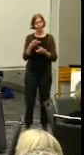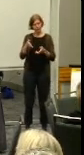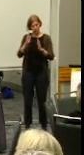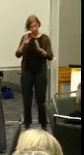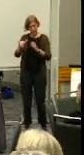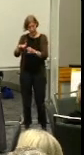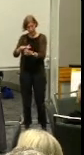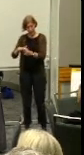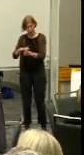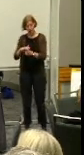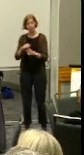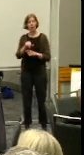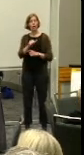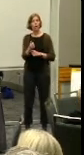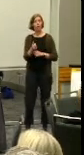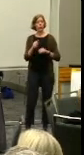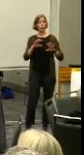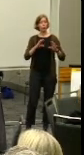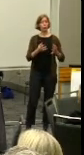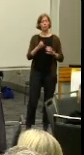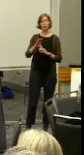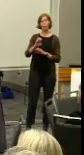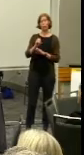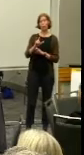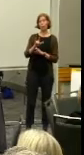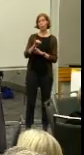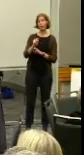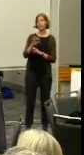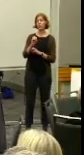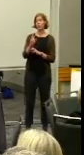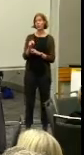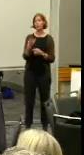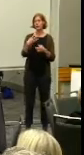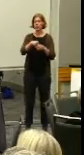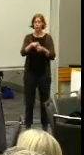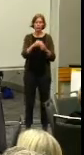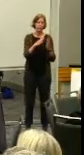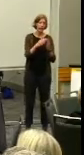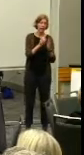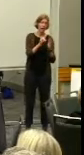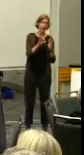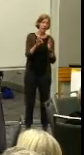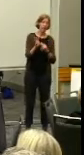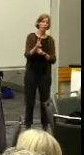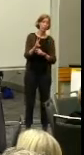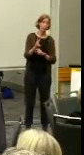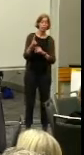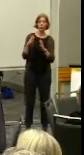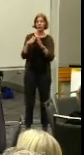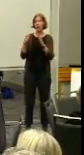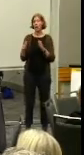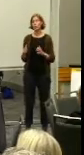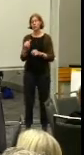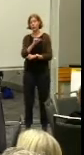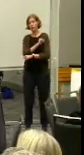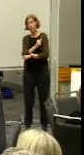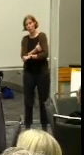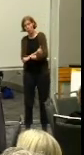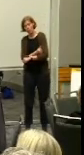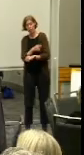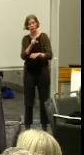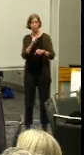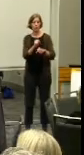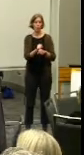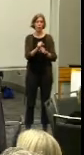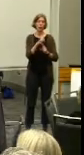behind us comprised of the City of Vancouver, Clark County Public Health, Vancouver Housing Authority, Workforce Southwest Washington,